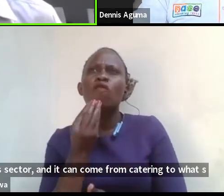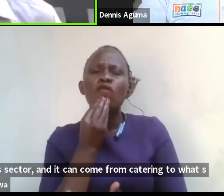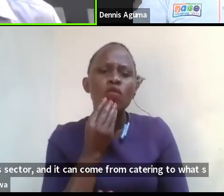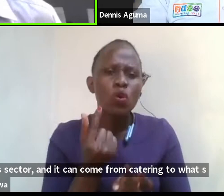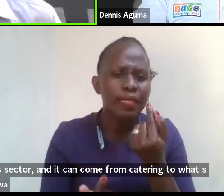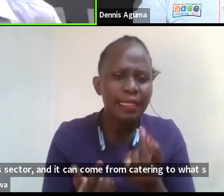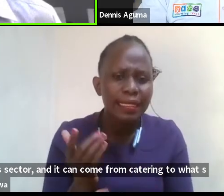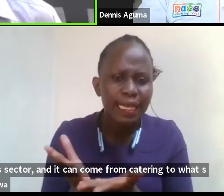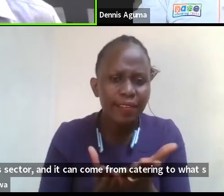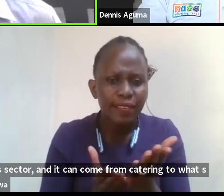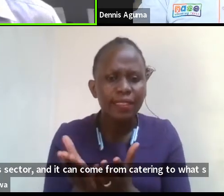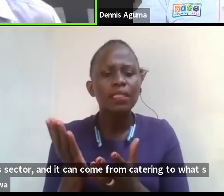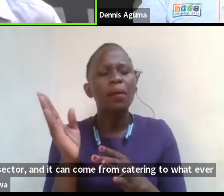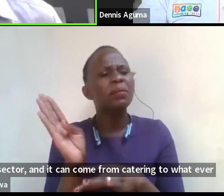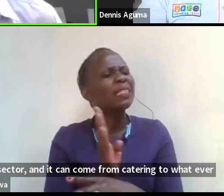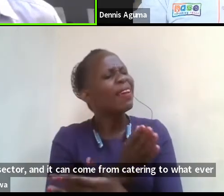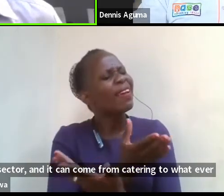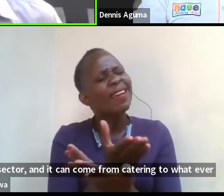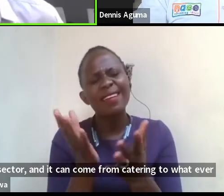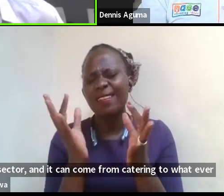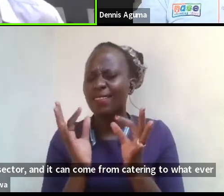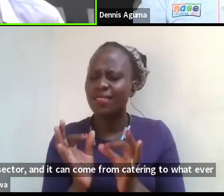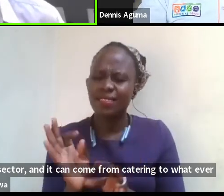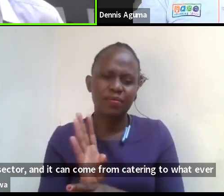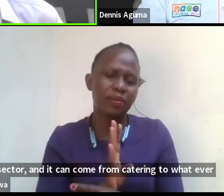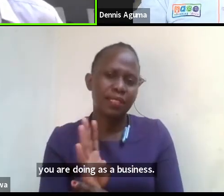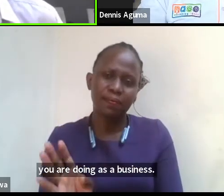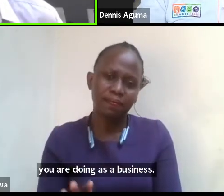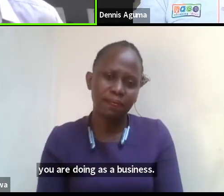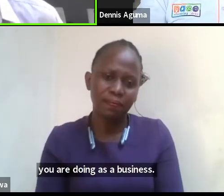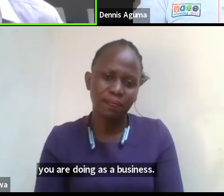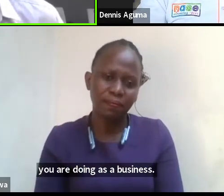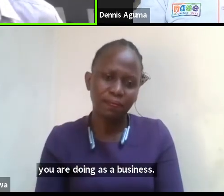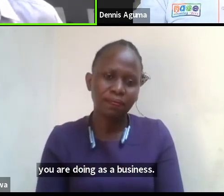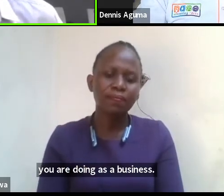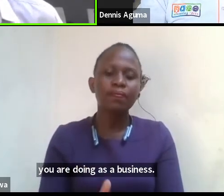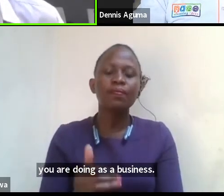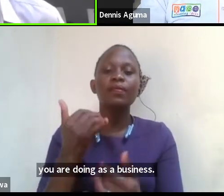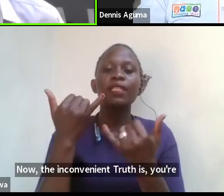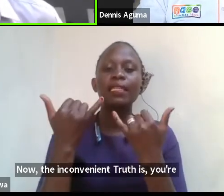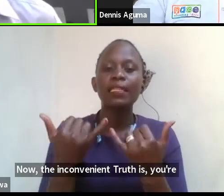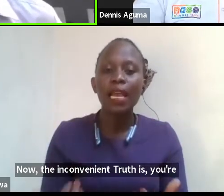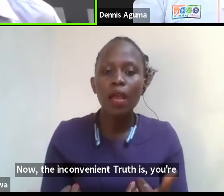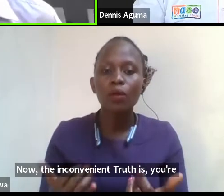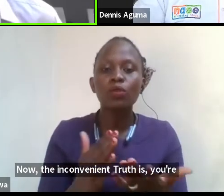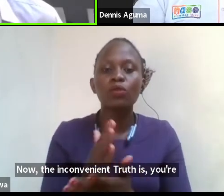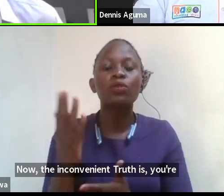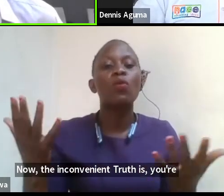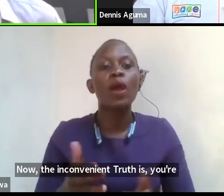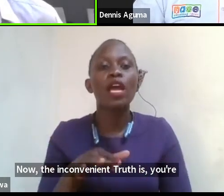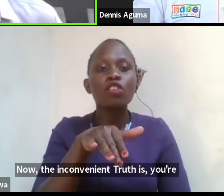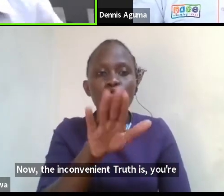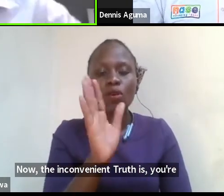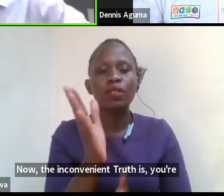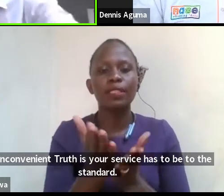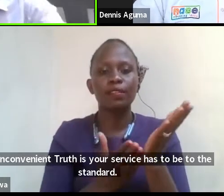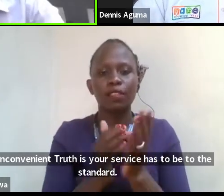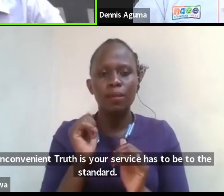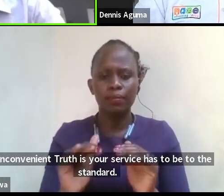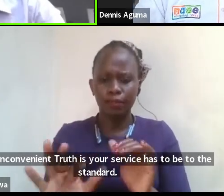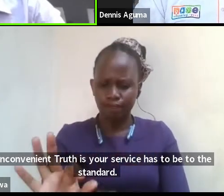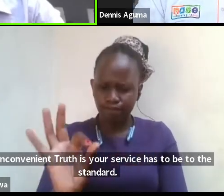as a business. Now, the inconvenient truth is your service has to be to the standard, the oil and